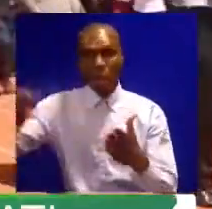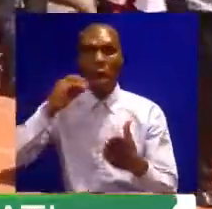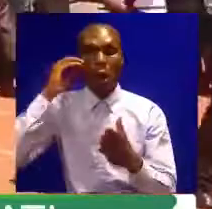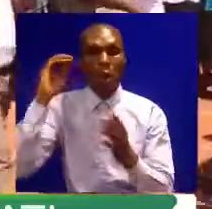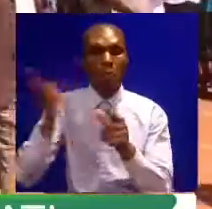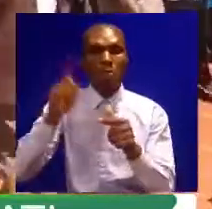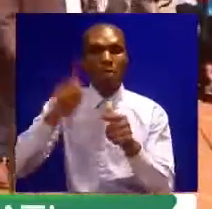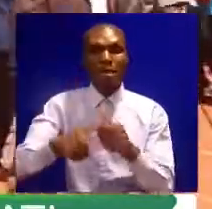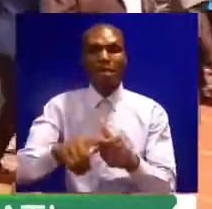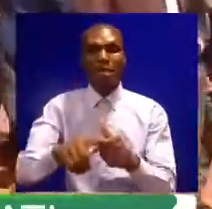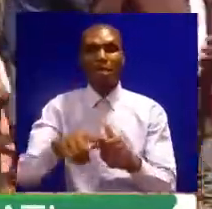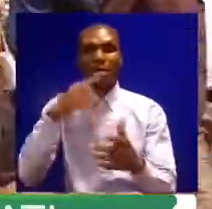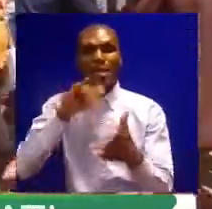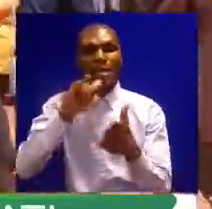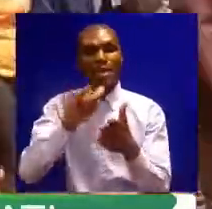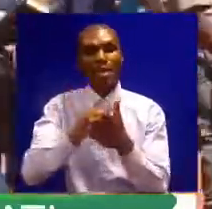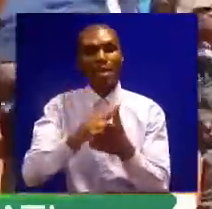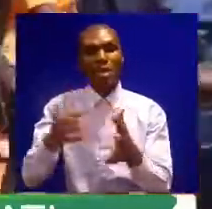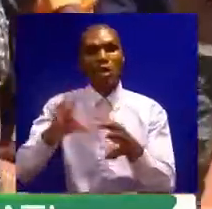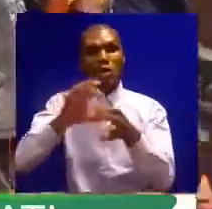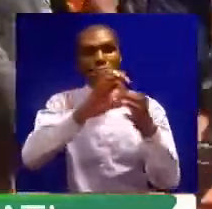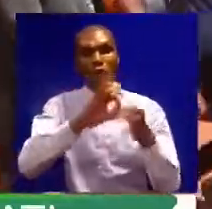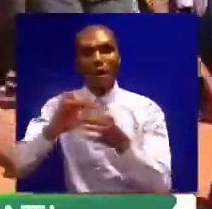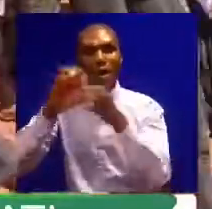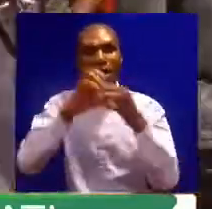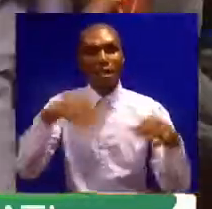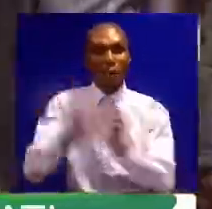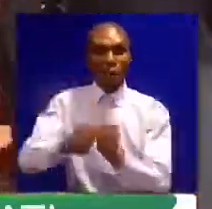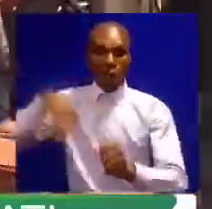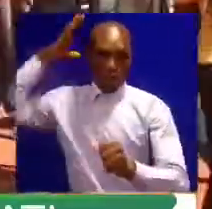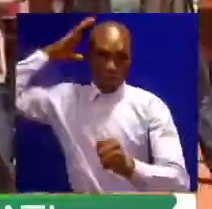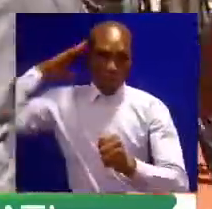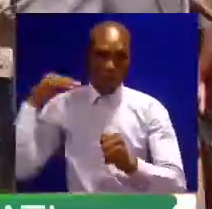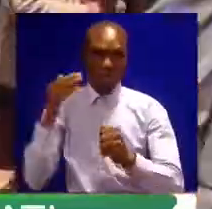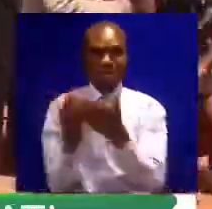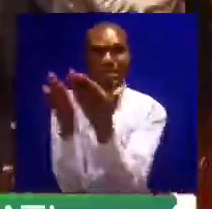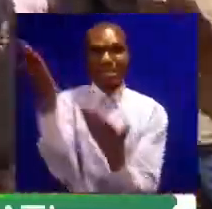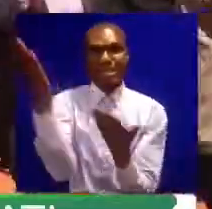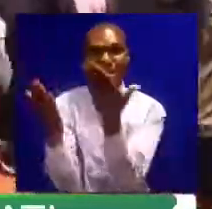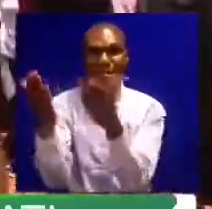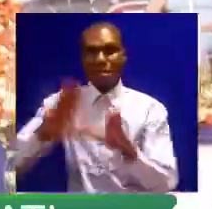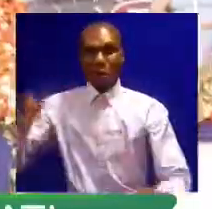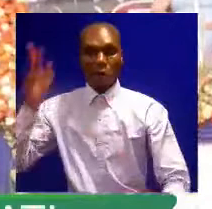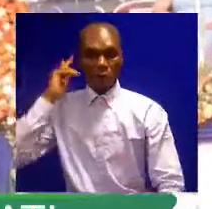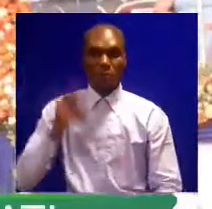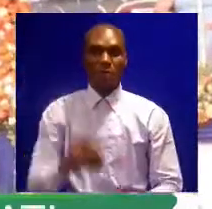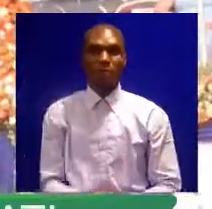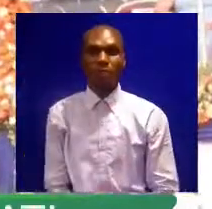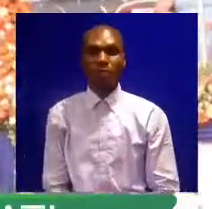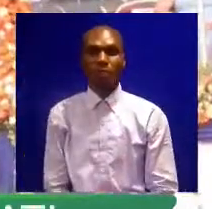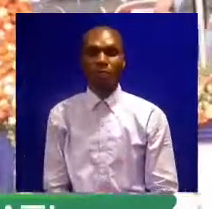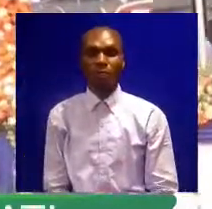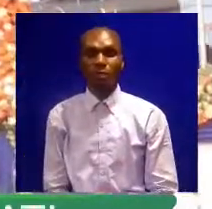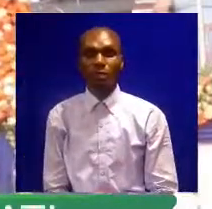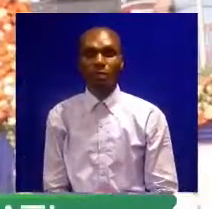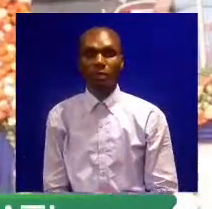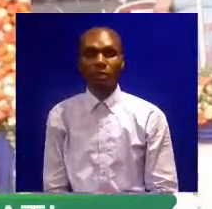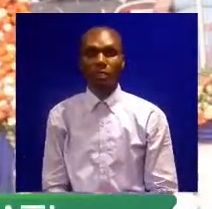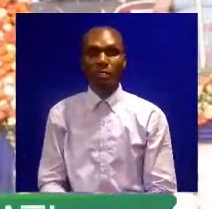boigo bate bamba chikubwaterana nera simba rati asobo ko ribwe county ya Kisi